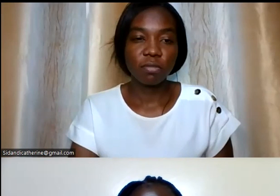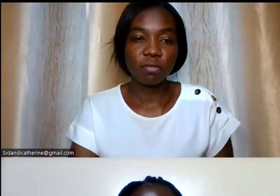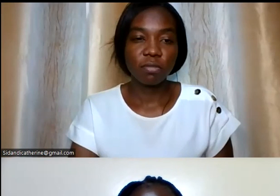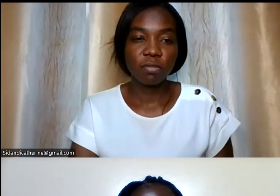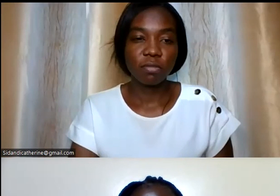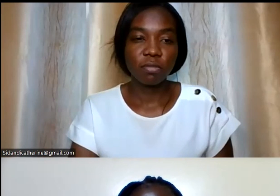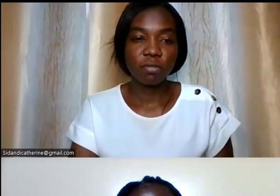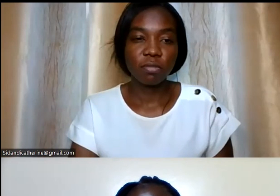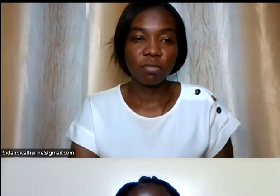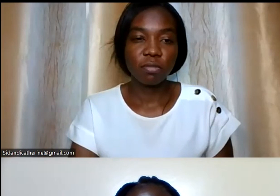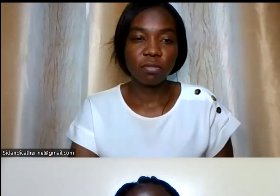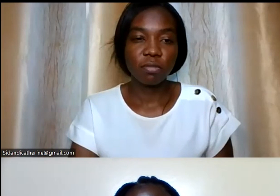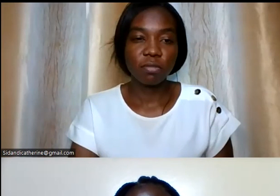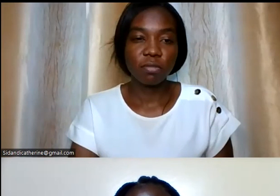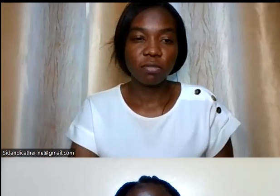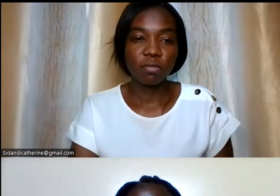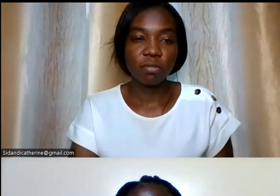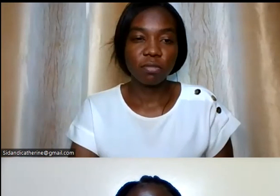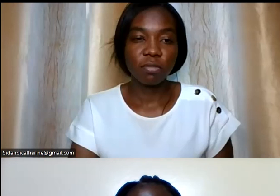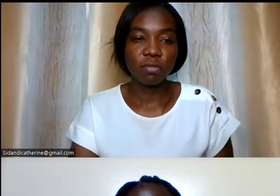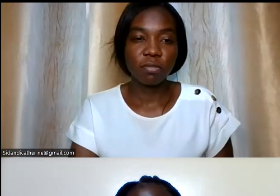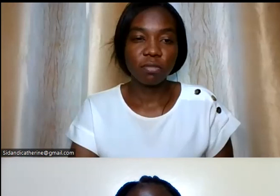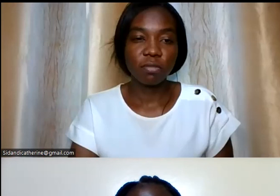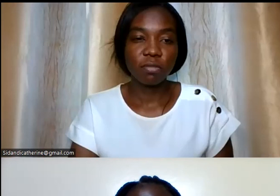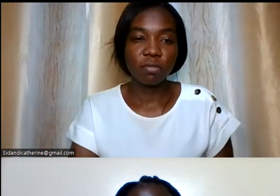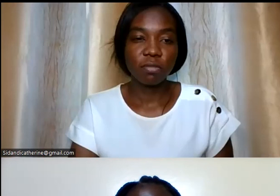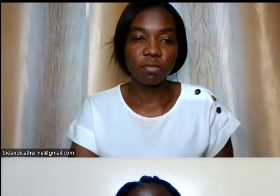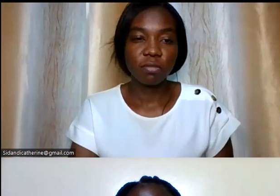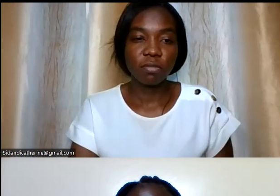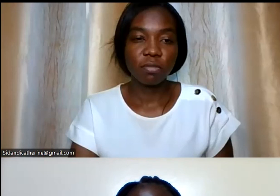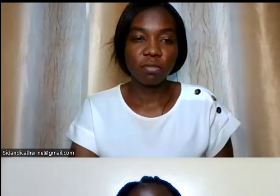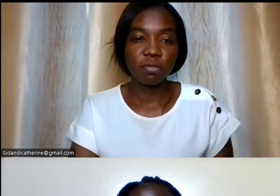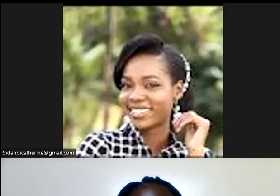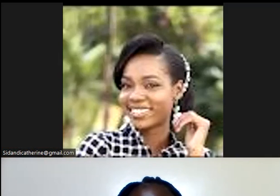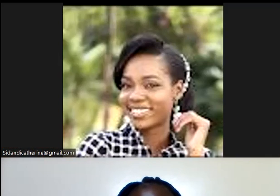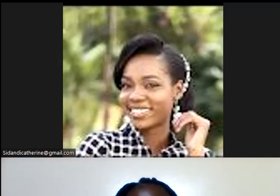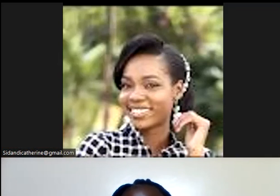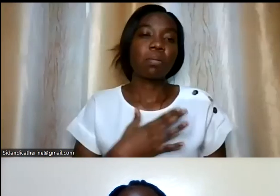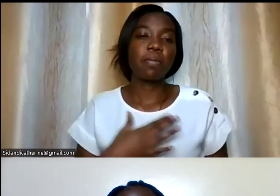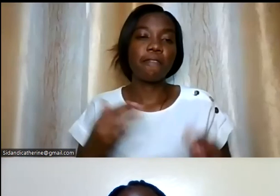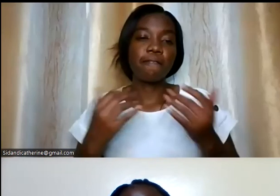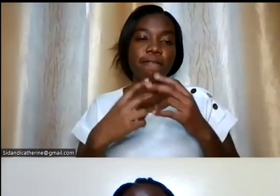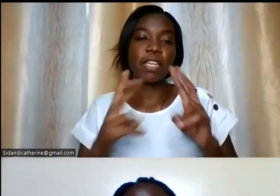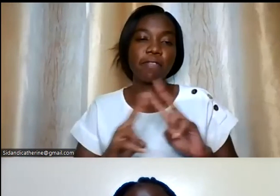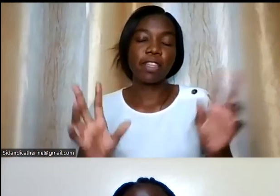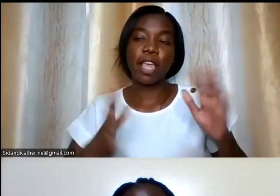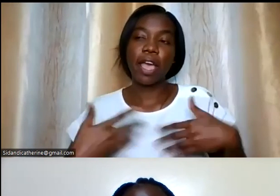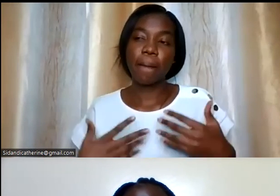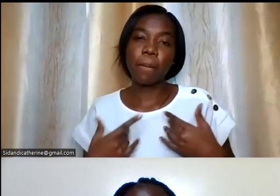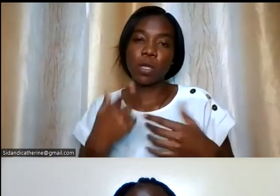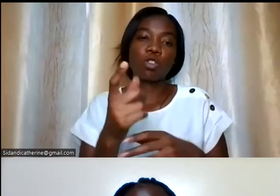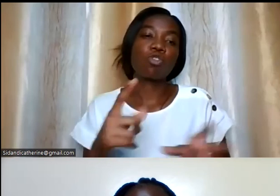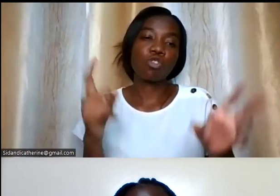facilitators, and to our participants, I'm really happy that you managed to join despite your busy